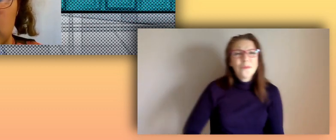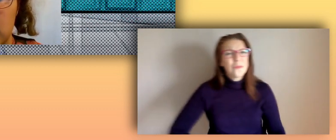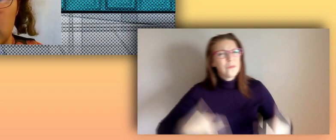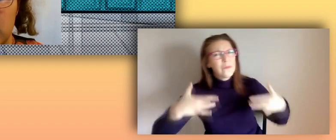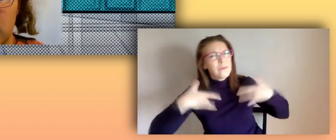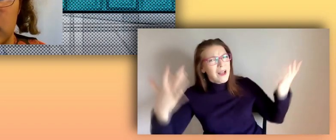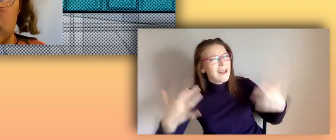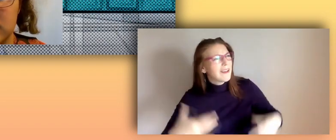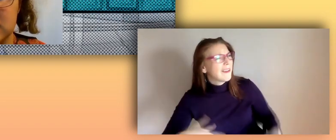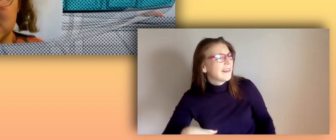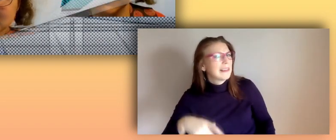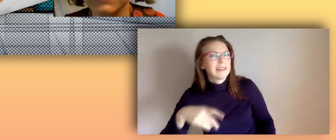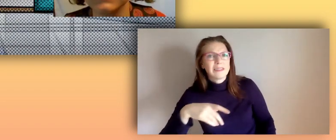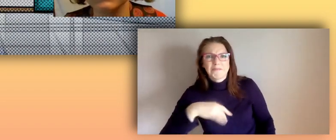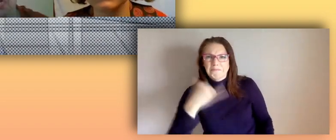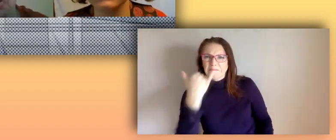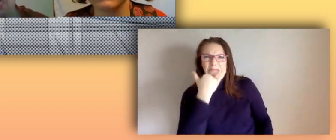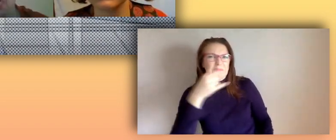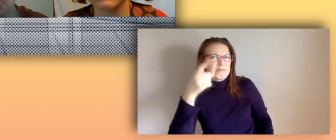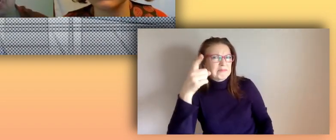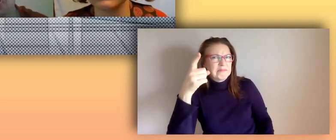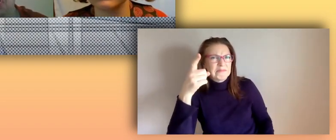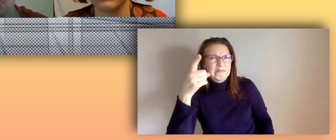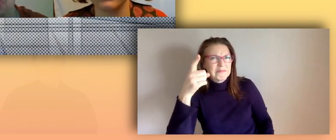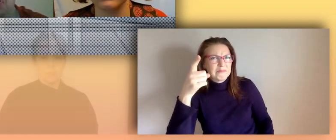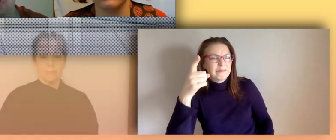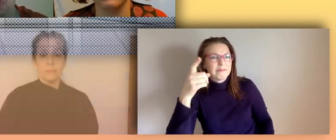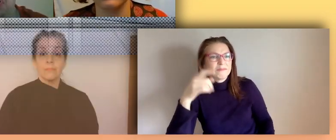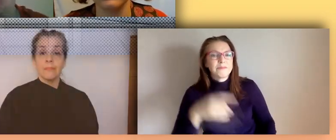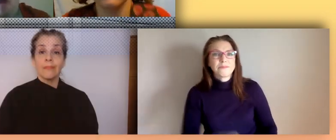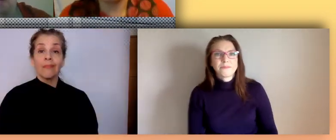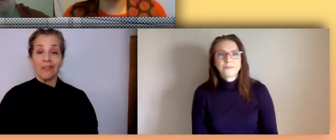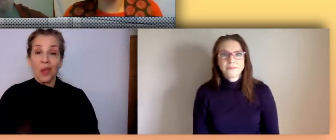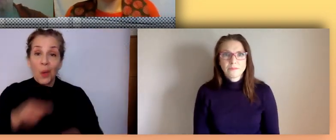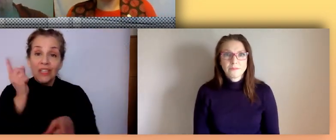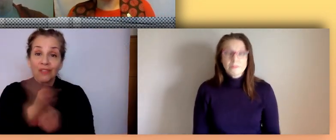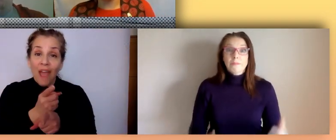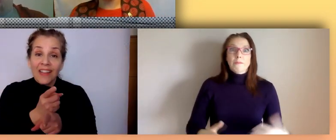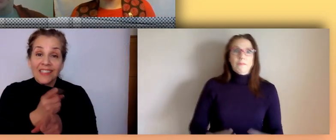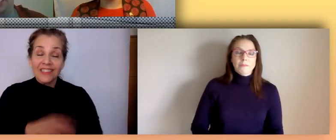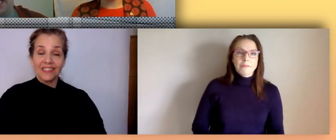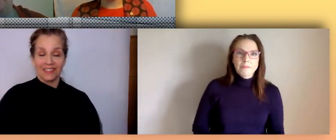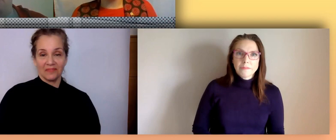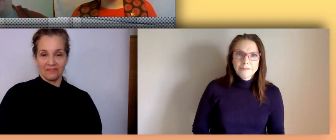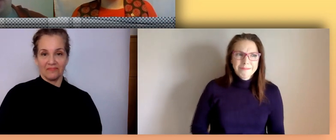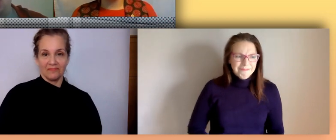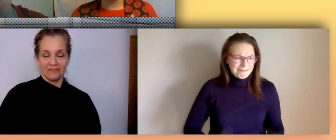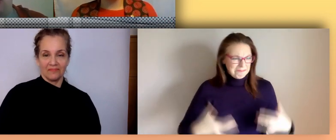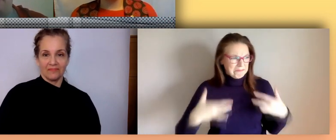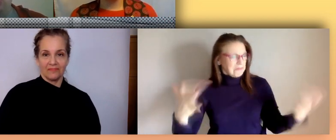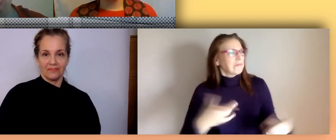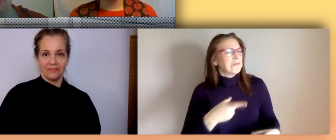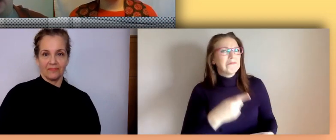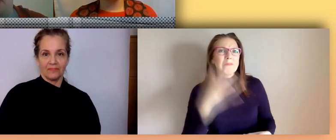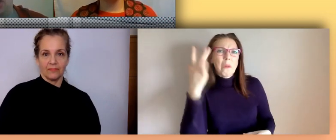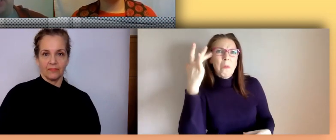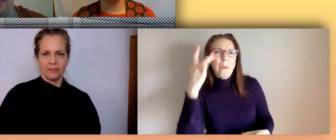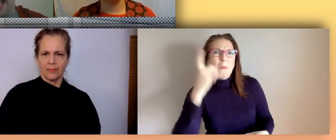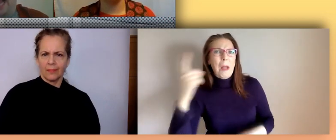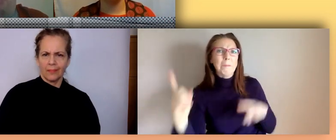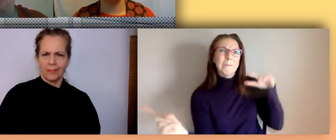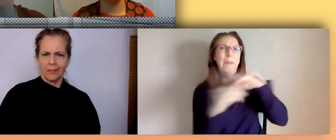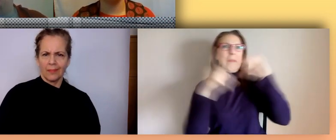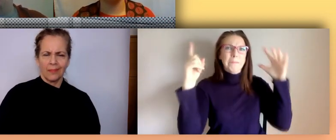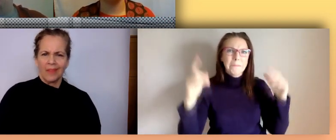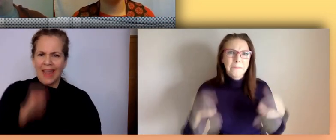hell? This can't be right. Oh, it's definitely right. Ah! What the heck, Moody? Why would you sneak up on us